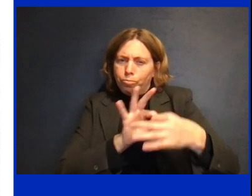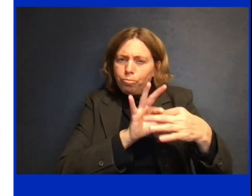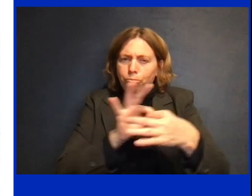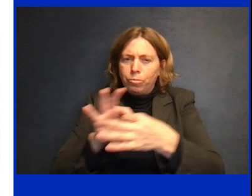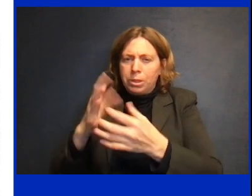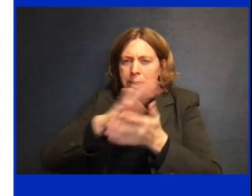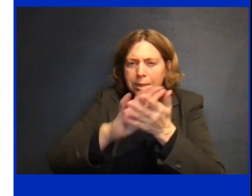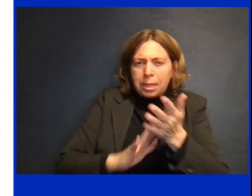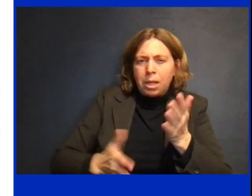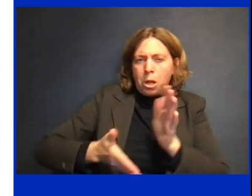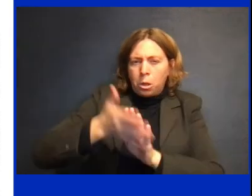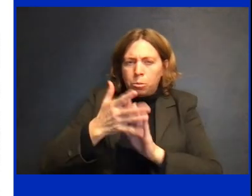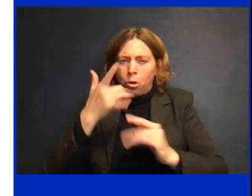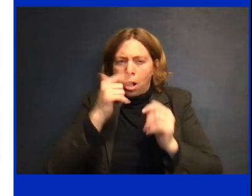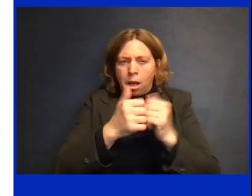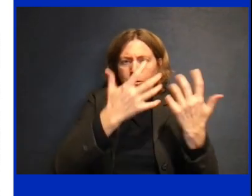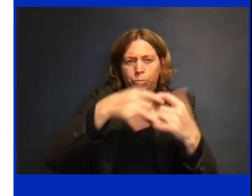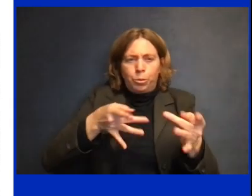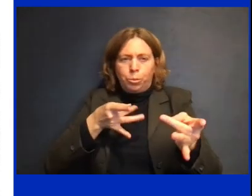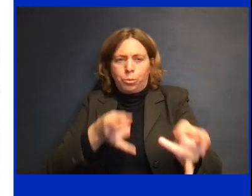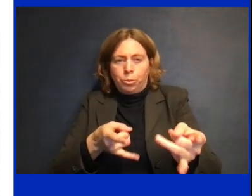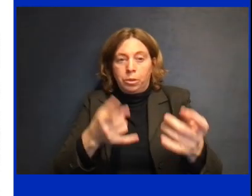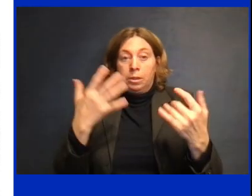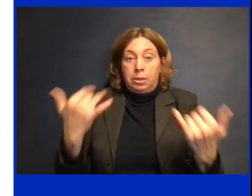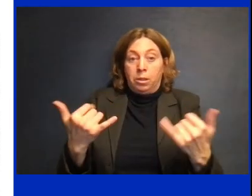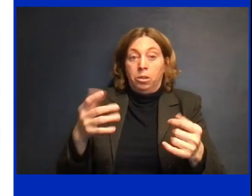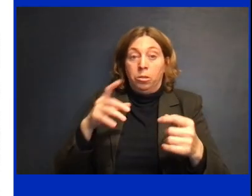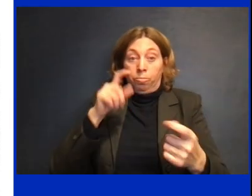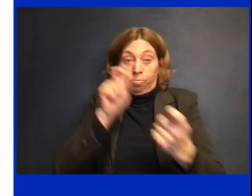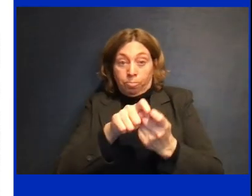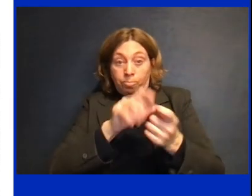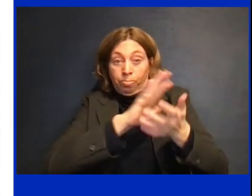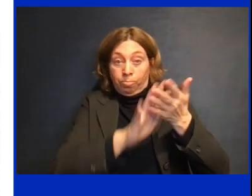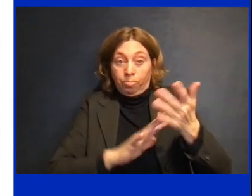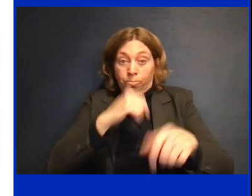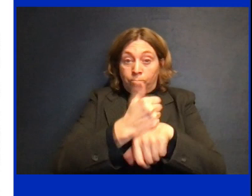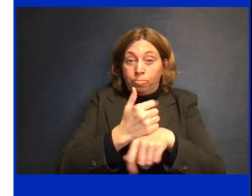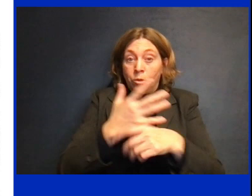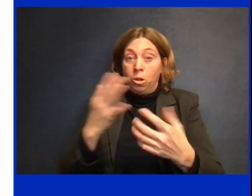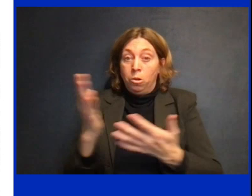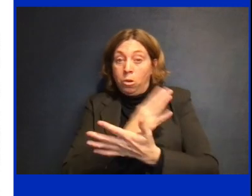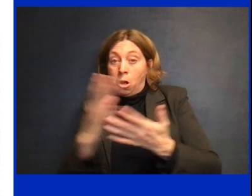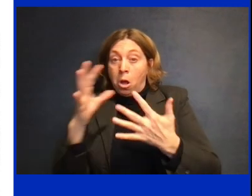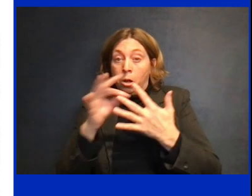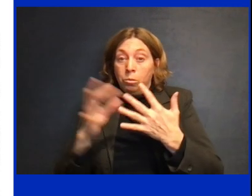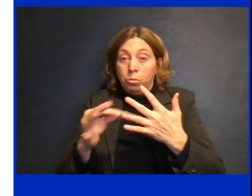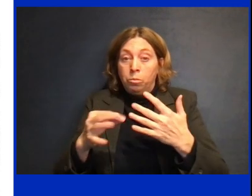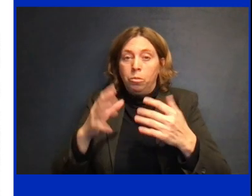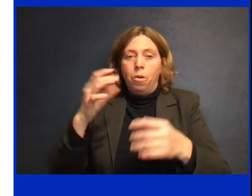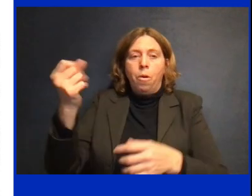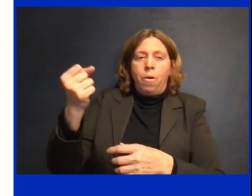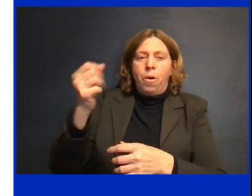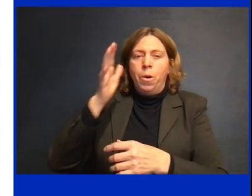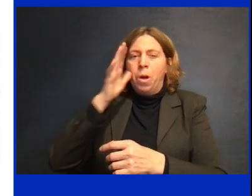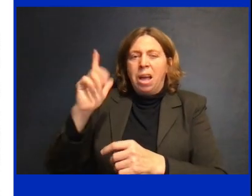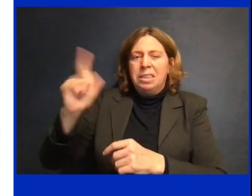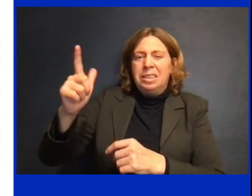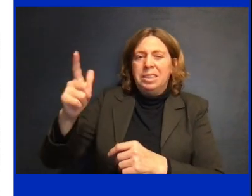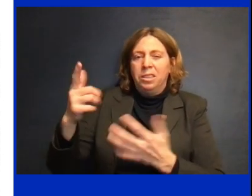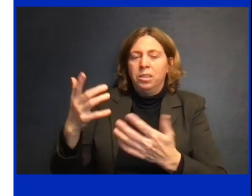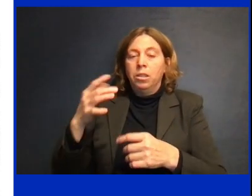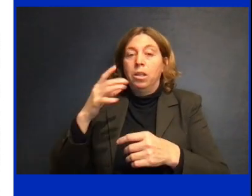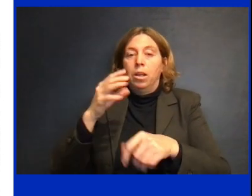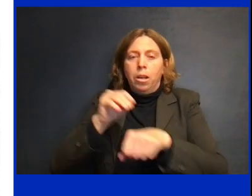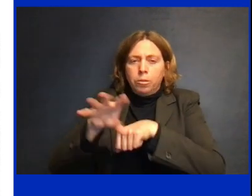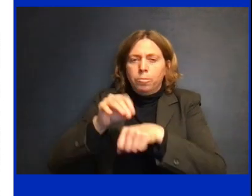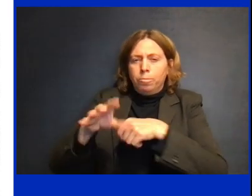space. At this time, no specific design or range of options has been put forth for the development of this open space, as